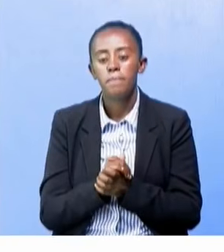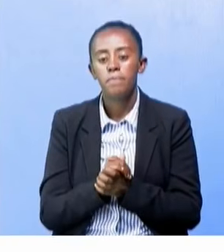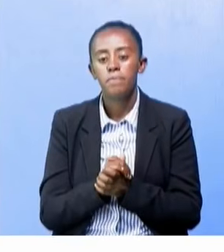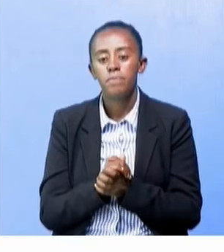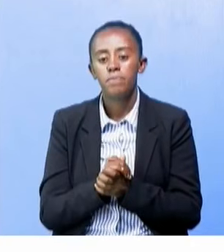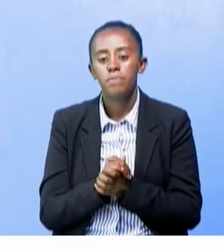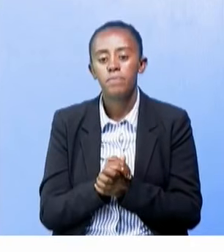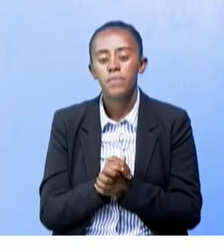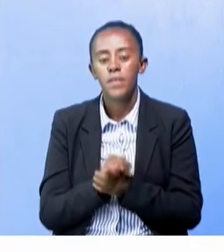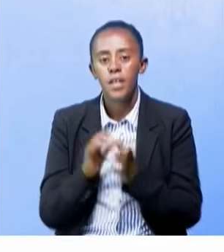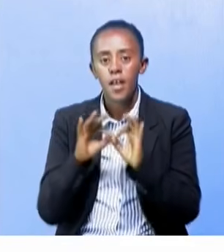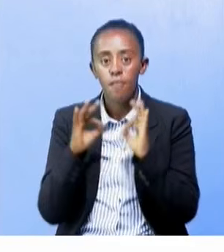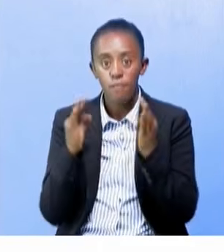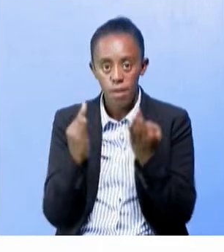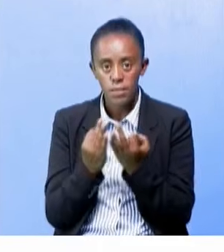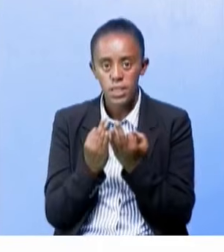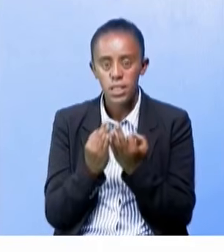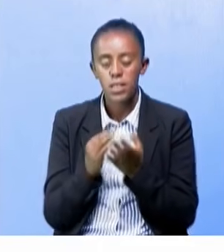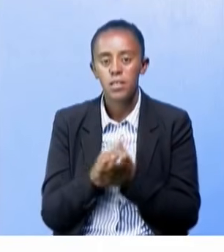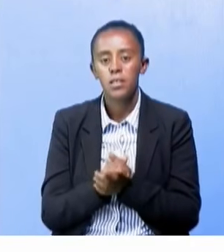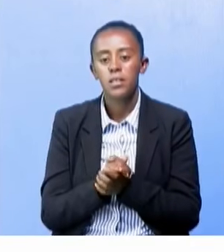The